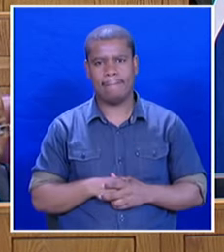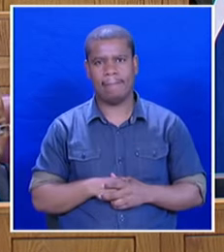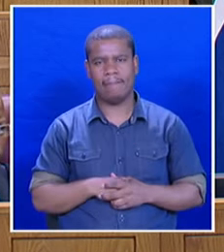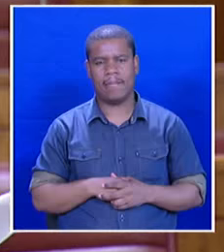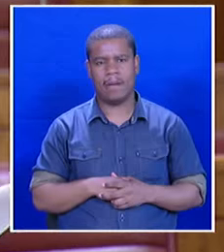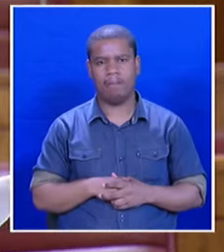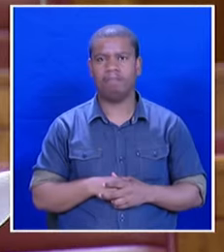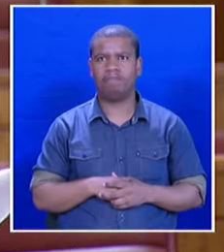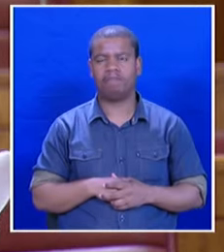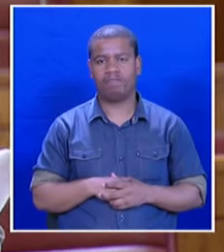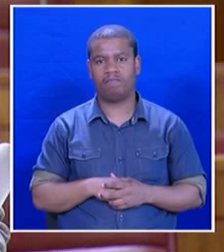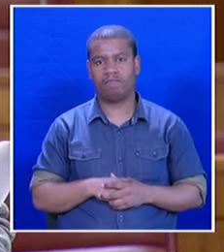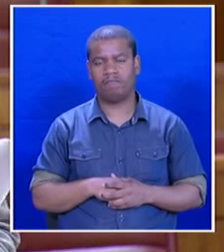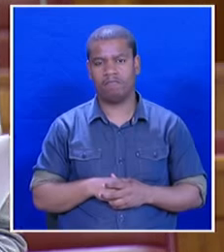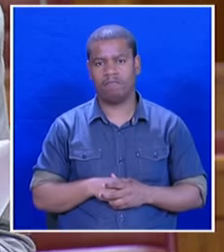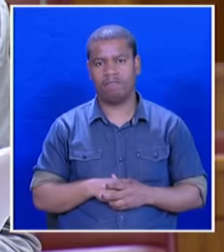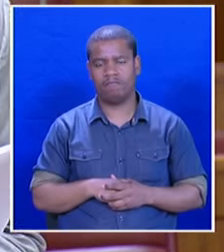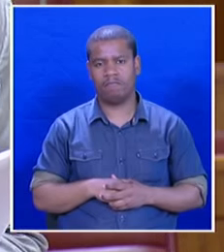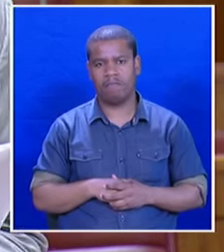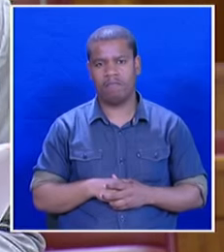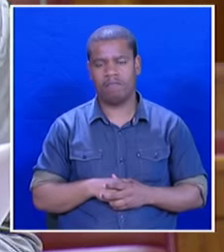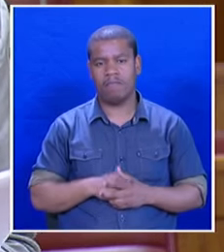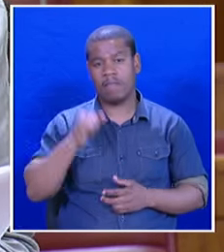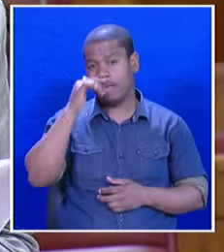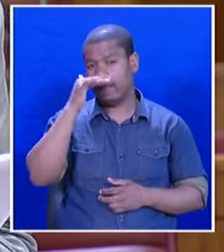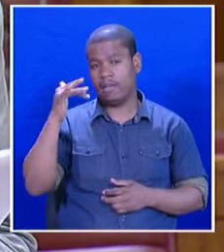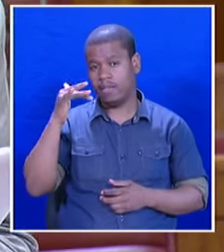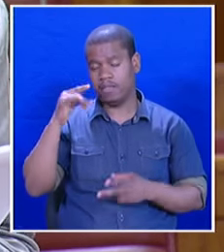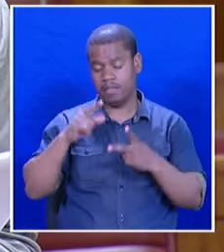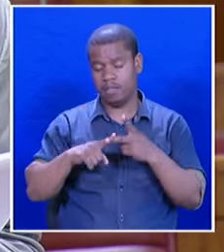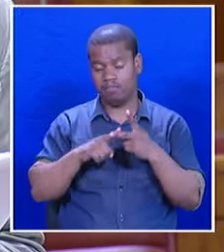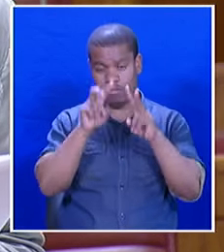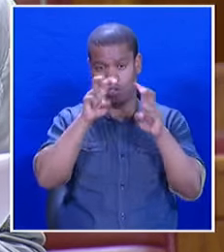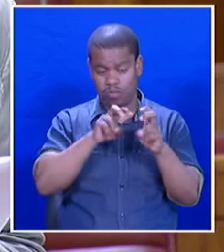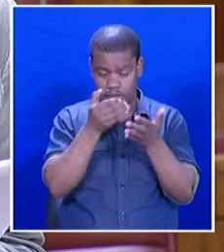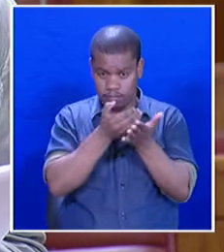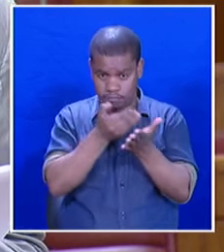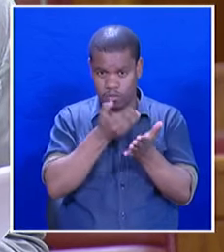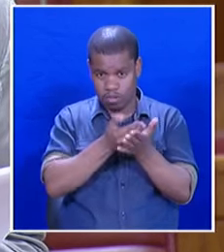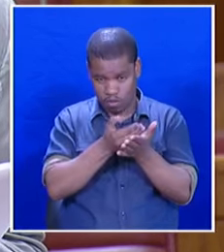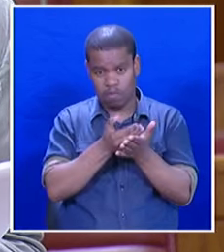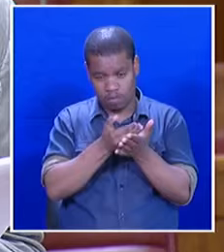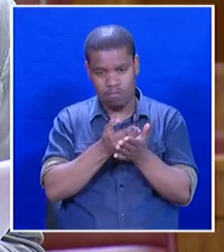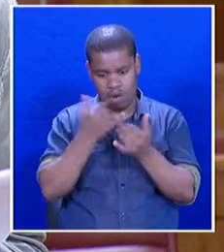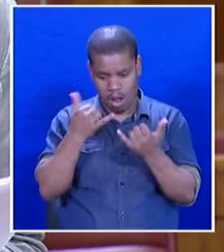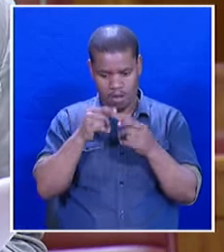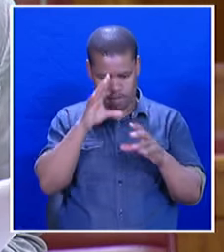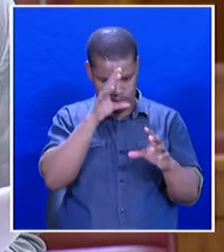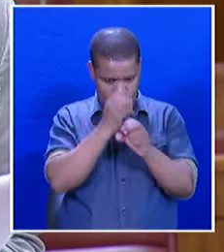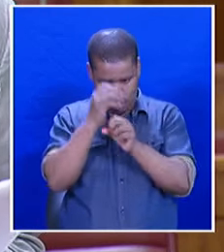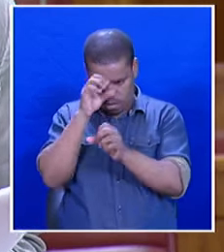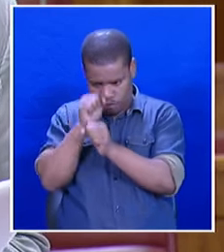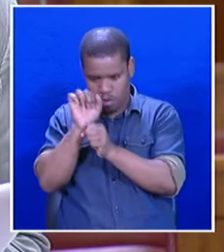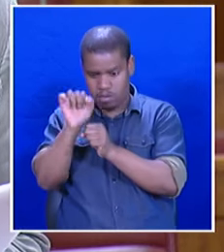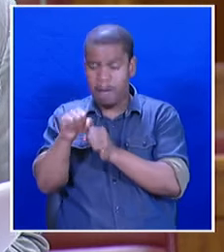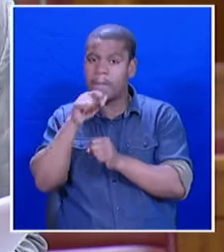Honourable Deputy President, Chairperson, gas and energy efficiency is what is in focus. The problem is that